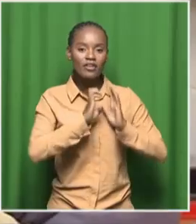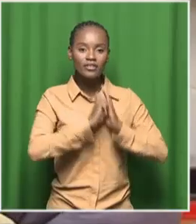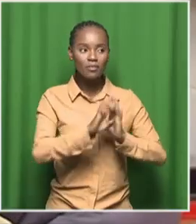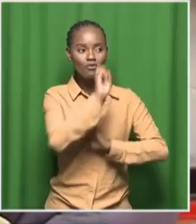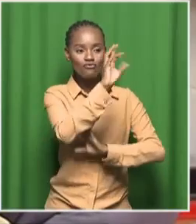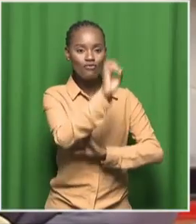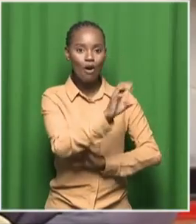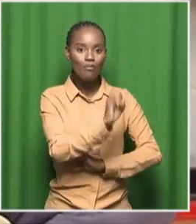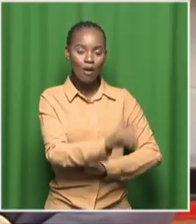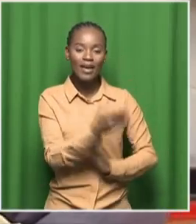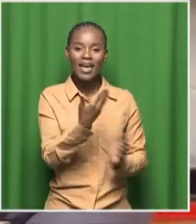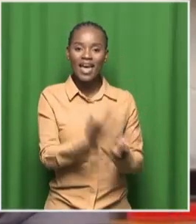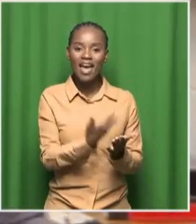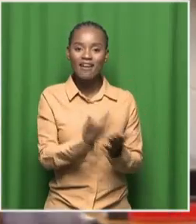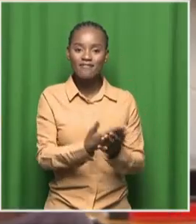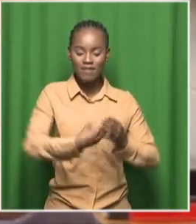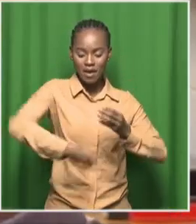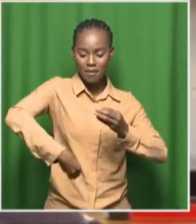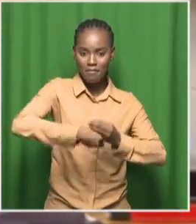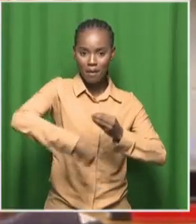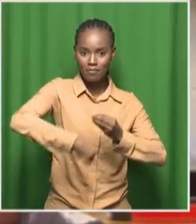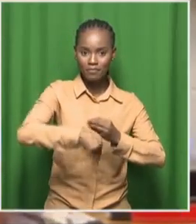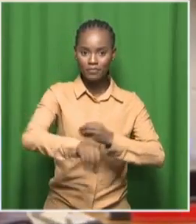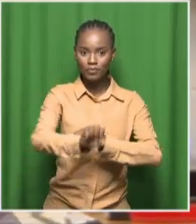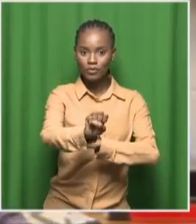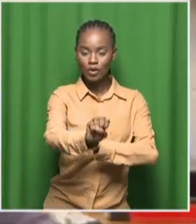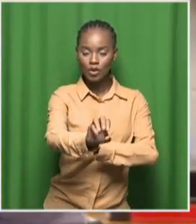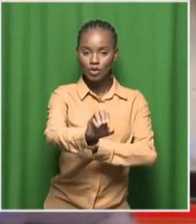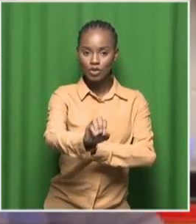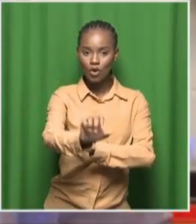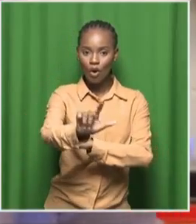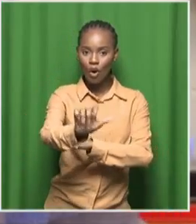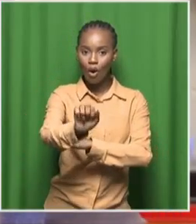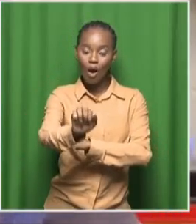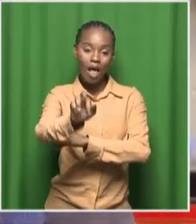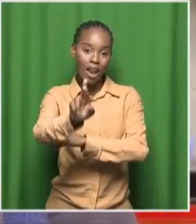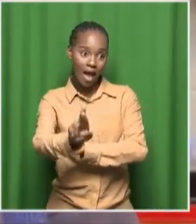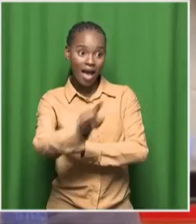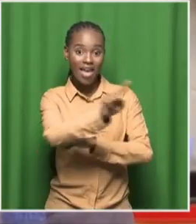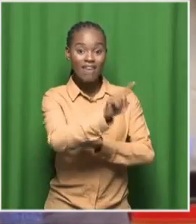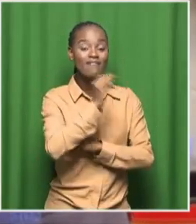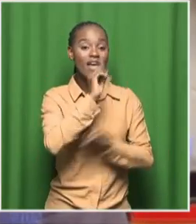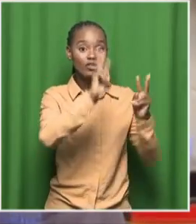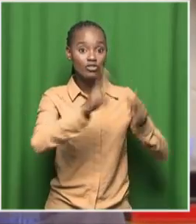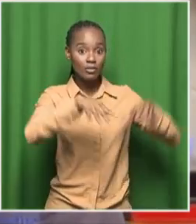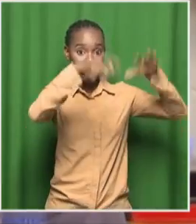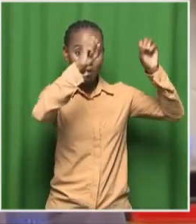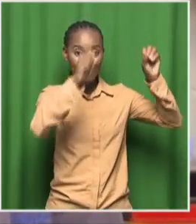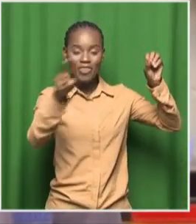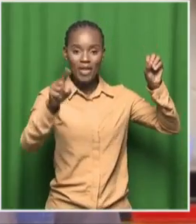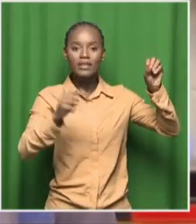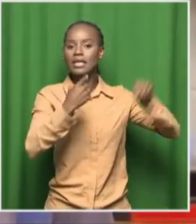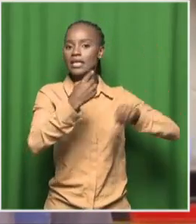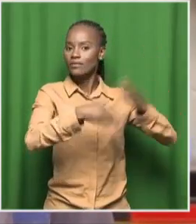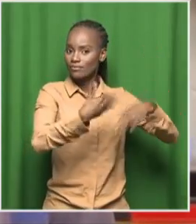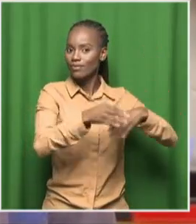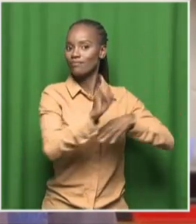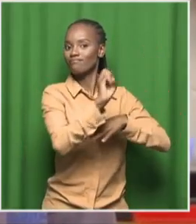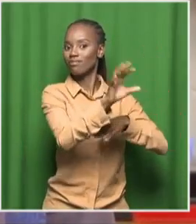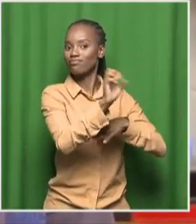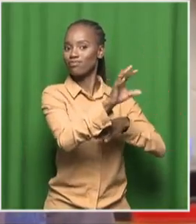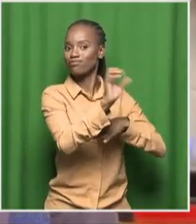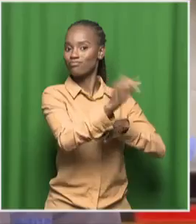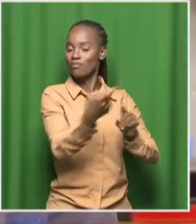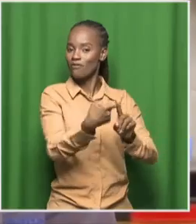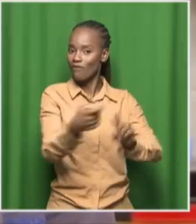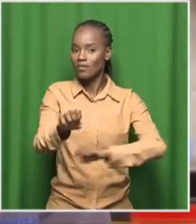We're going to steal the solar panel, so where's the solution? We take something that can work temporarily, maybe with a backup. Let's, for example, the robots here,